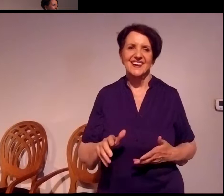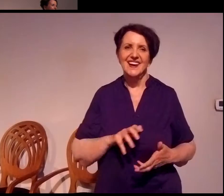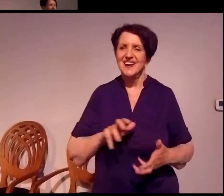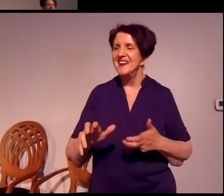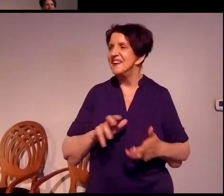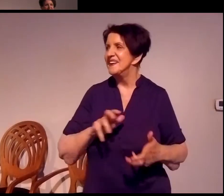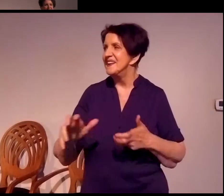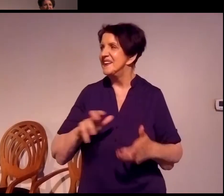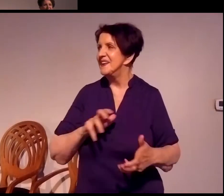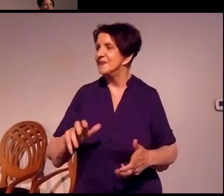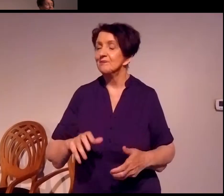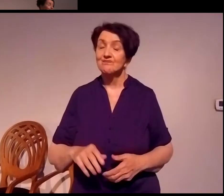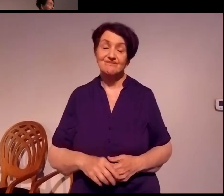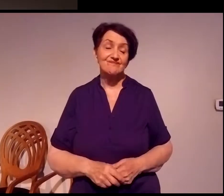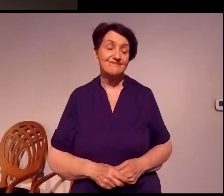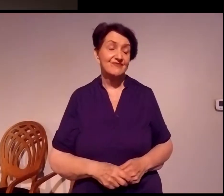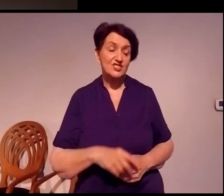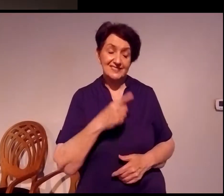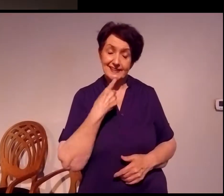Just saying.